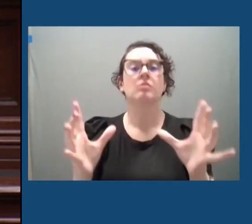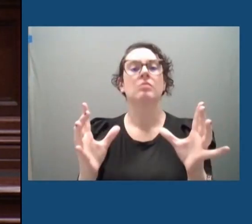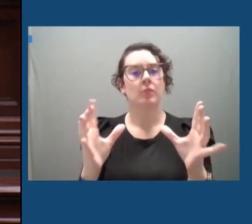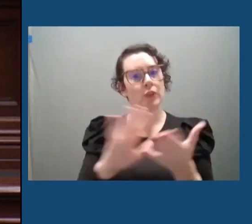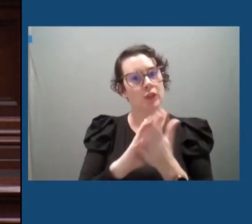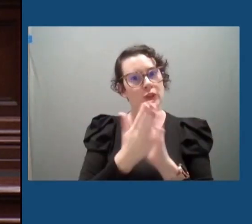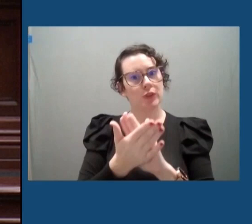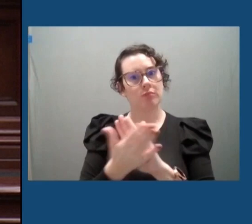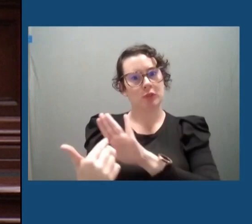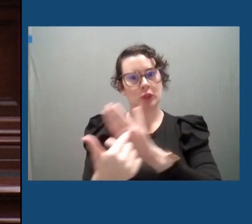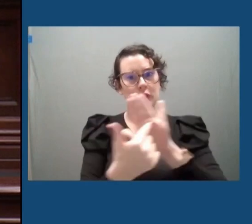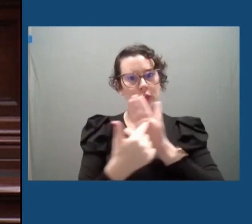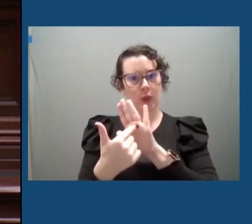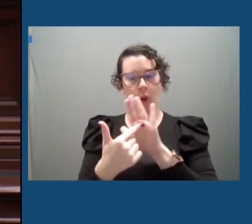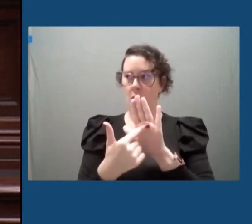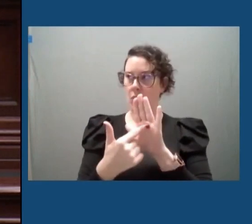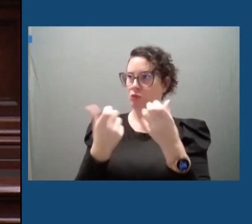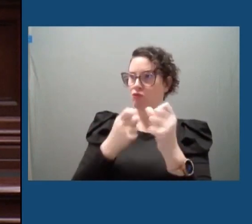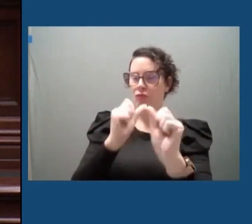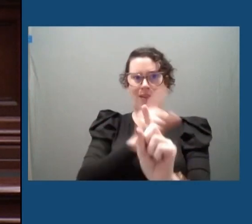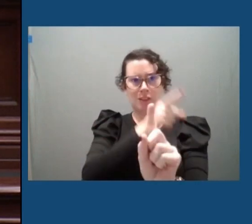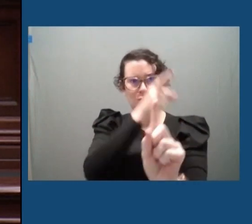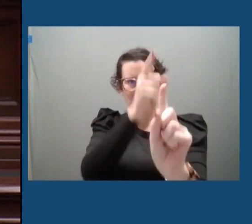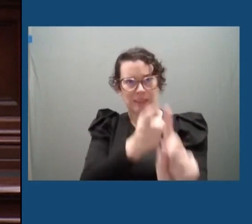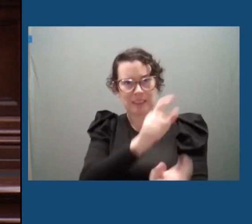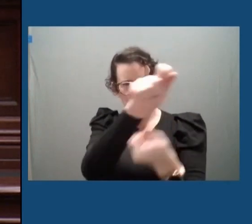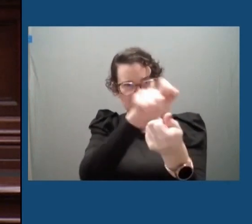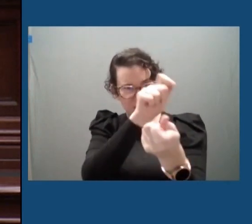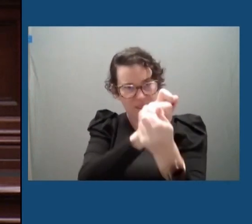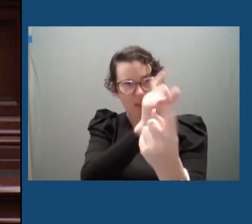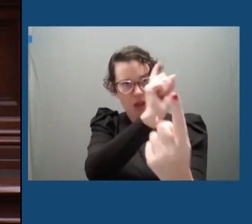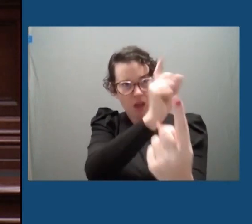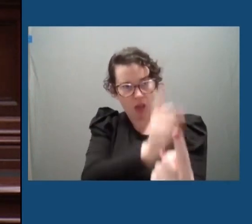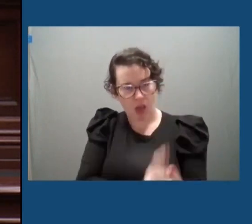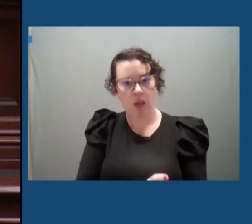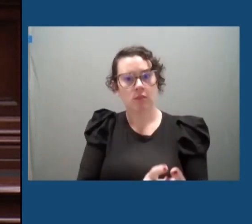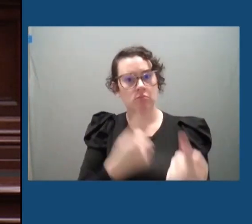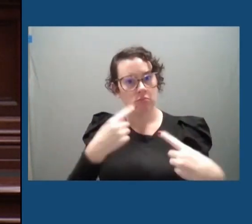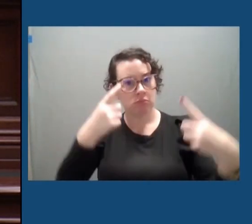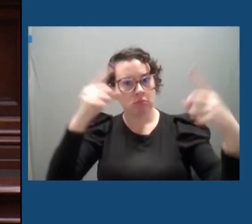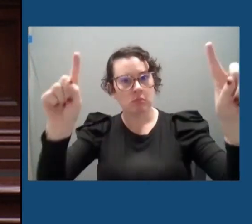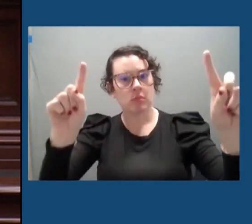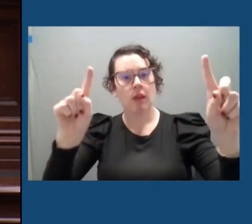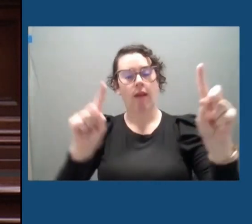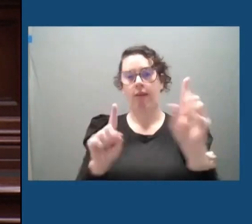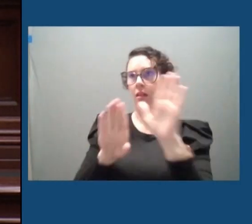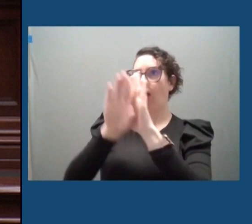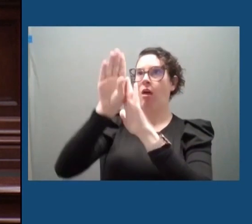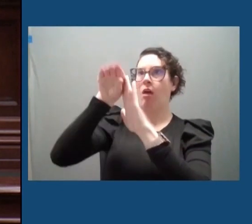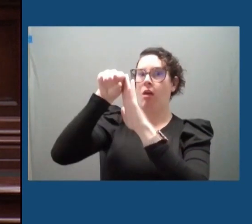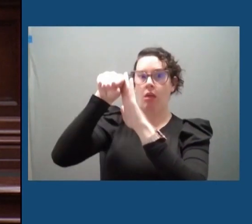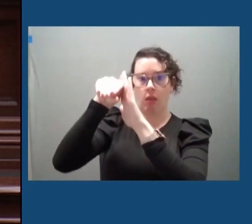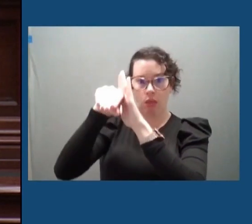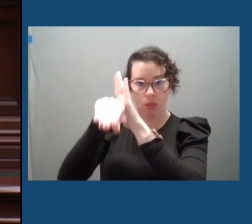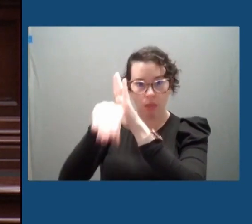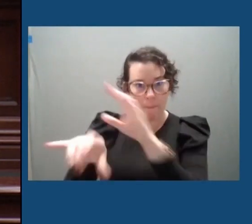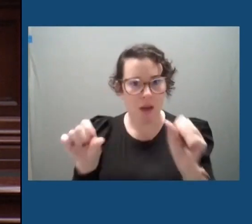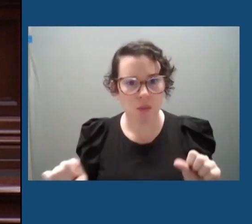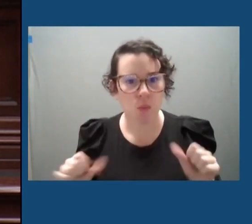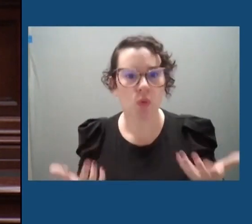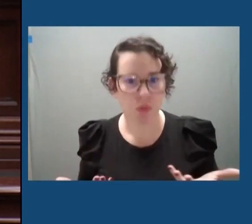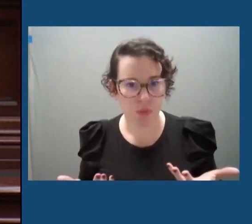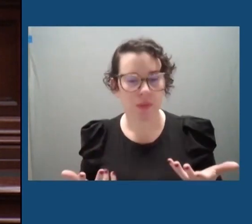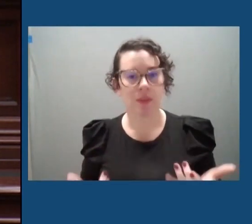work, and that changing trends is indeed possible. So today we're unveiling a series